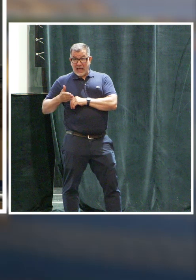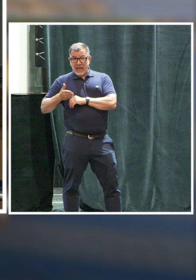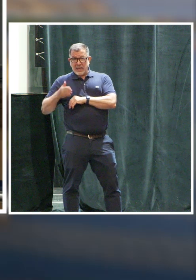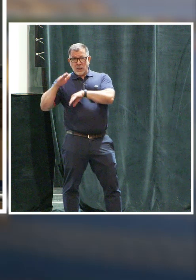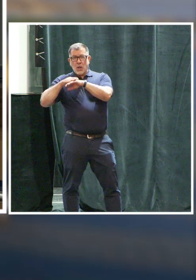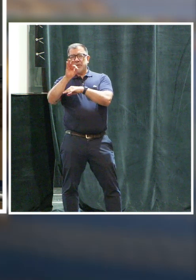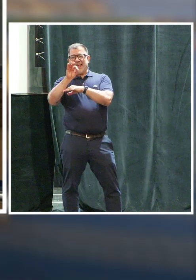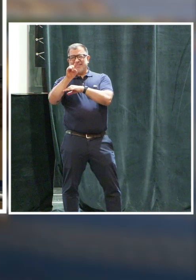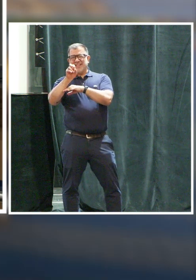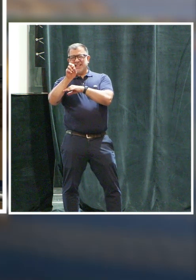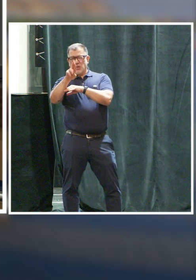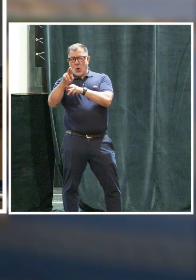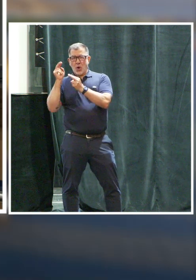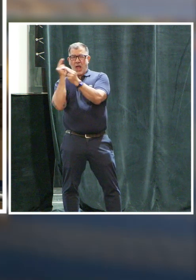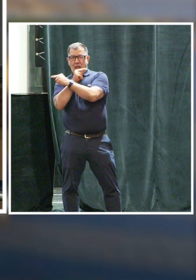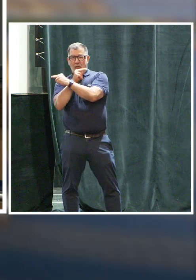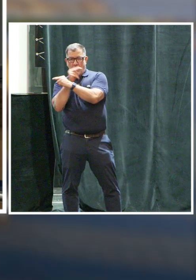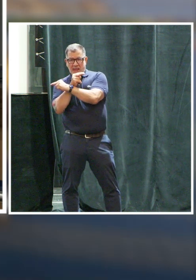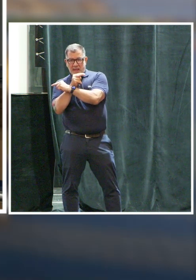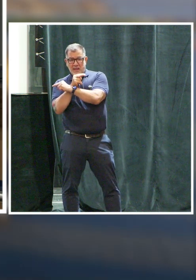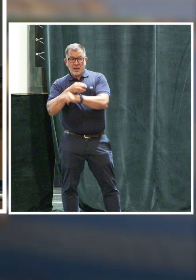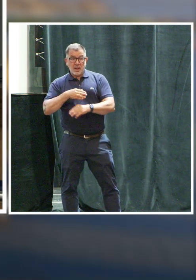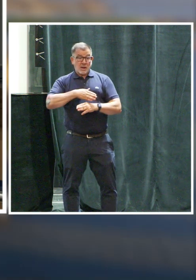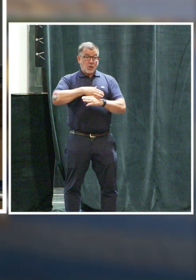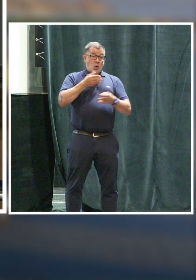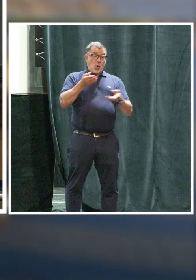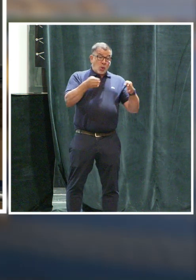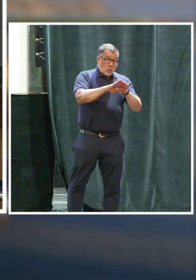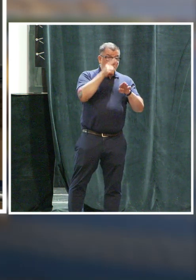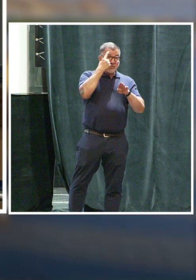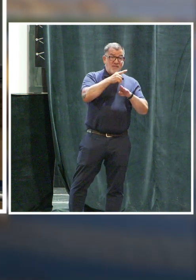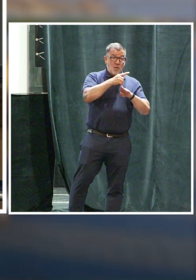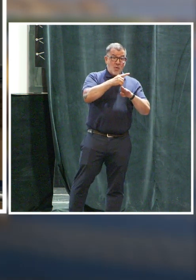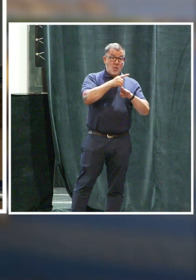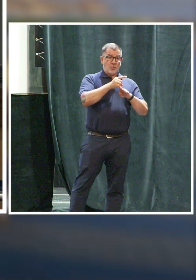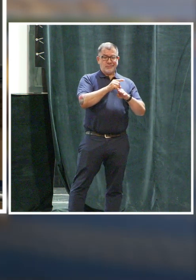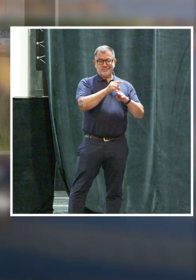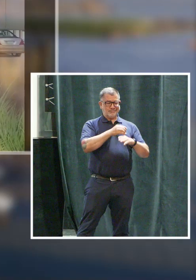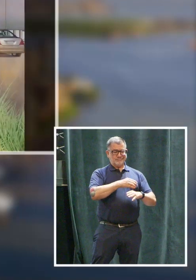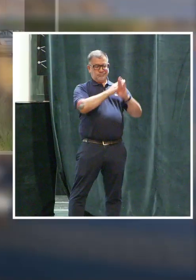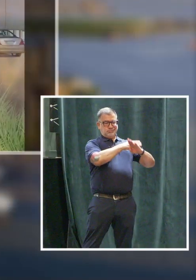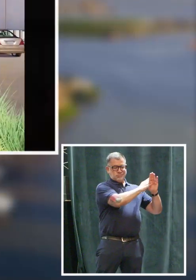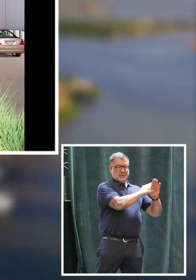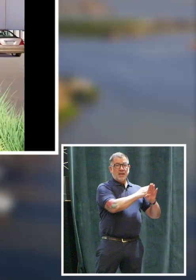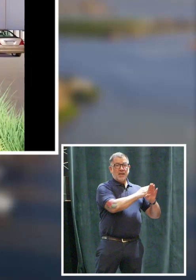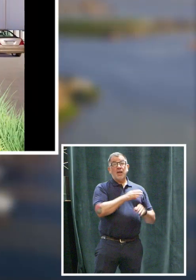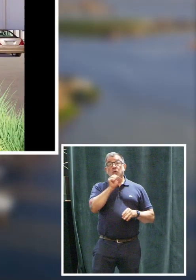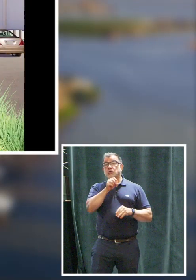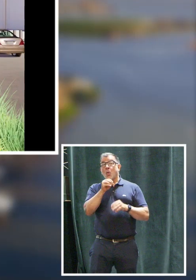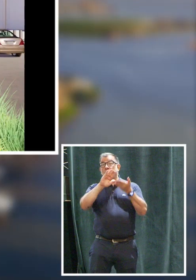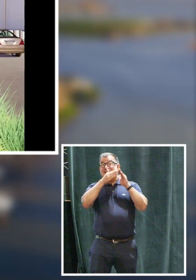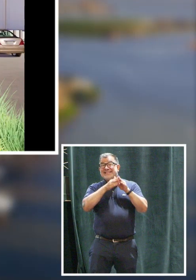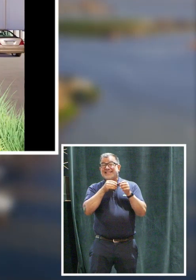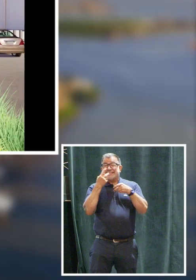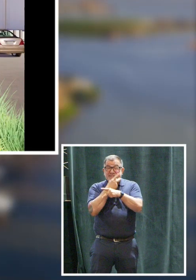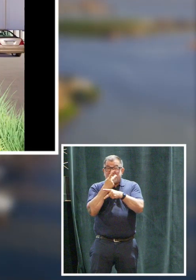for the Battery Underpass, and they have closures for 9A that's in front of us. So that's a sequencing need. So the city's working on a plan to figure